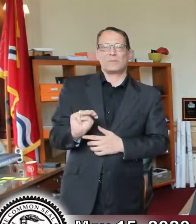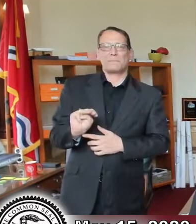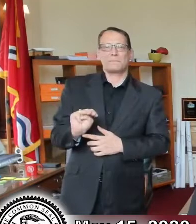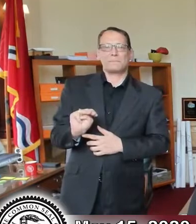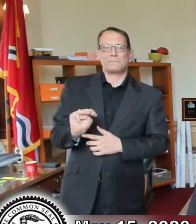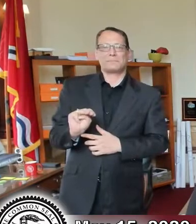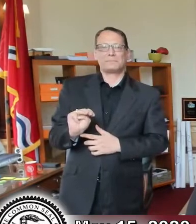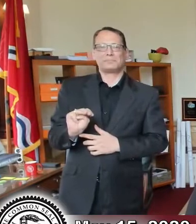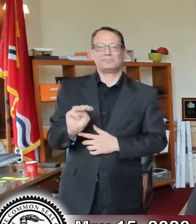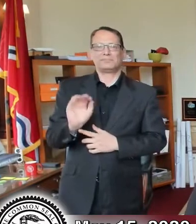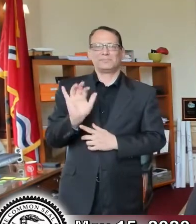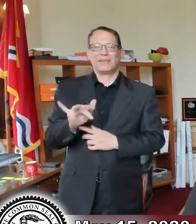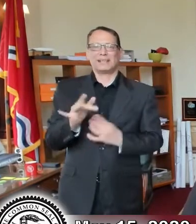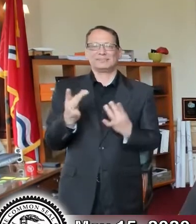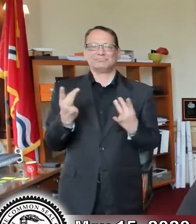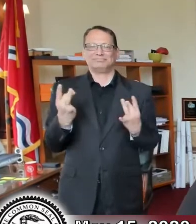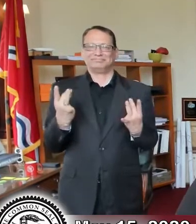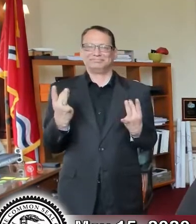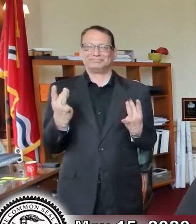a tricky